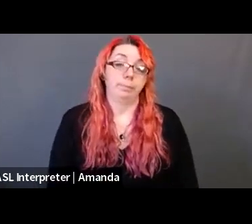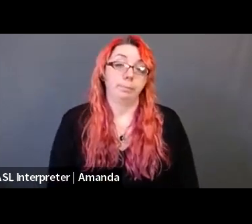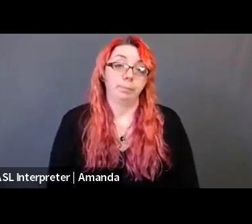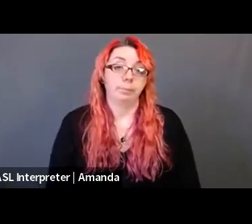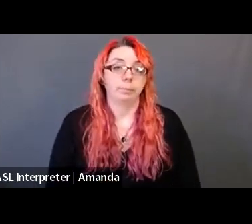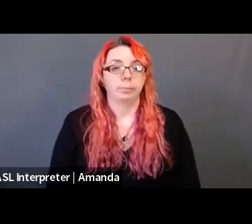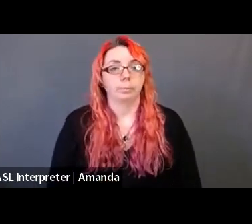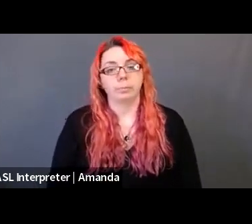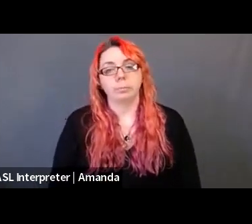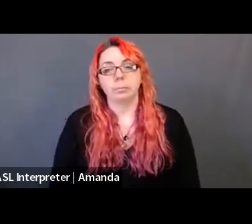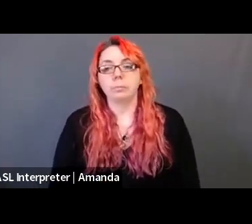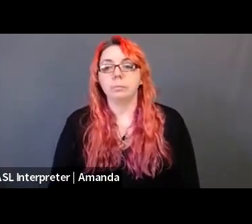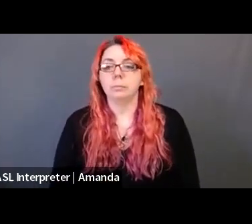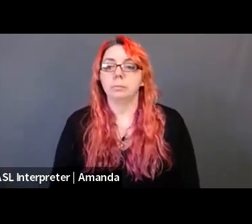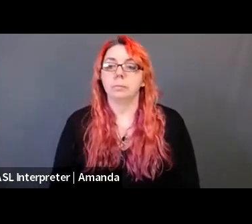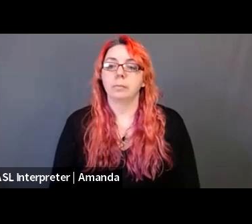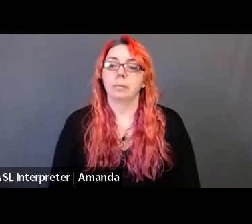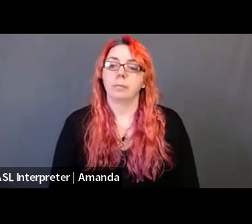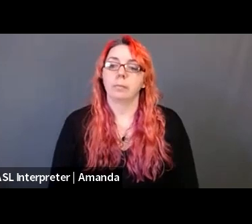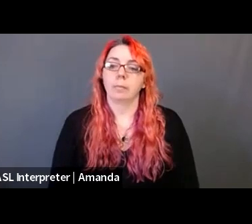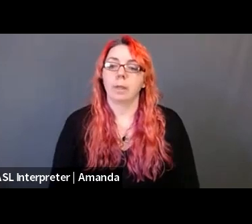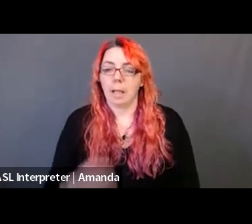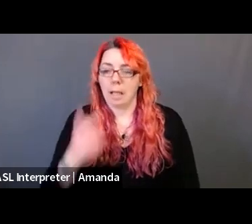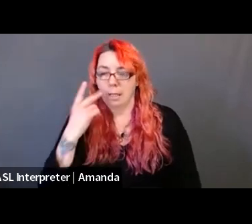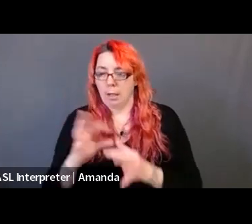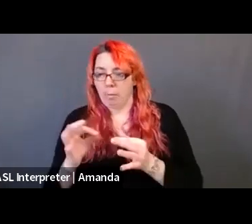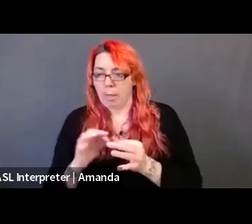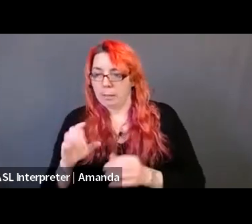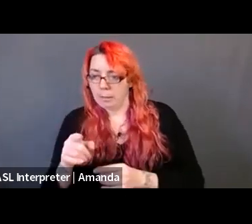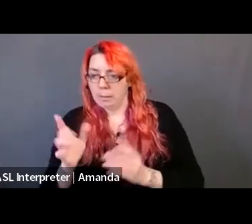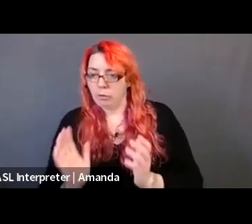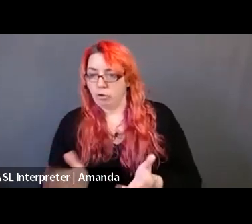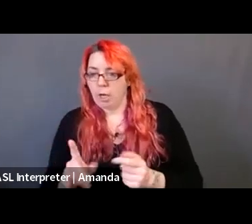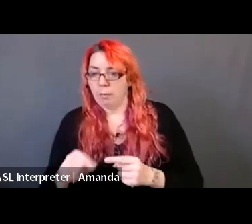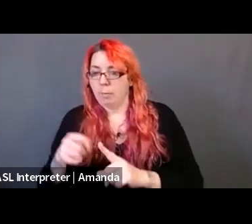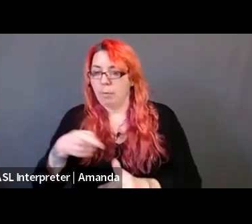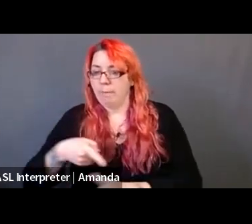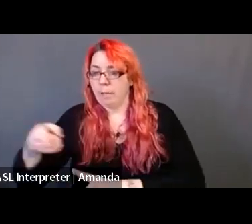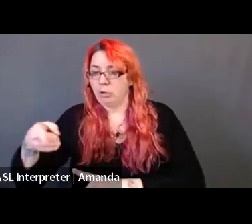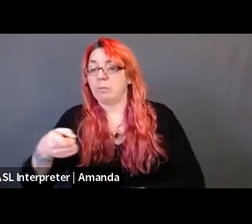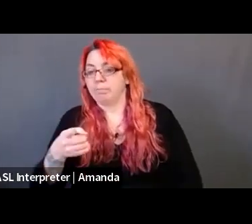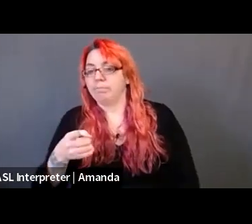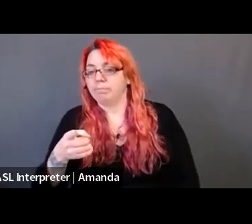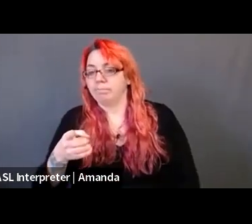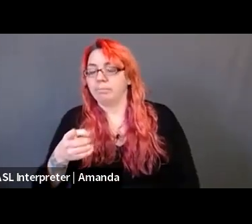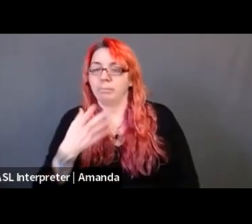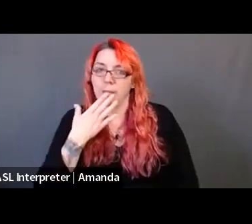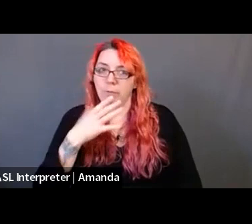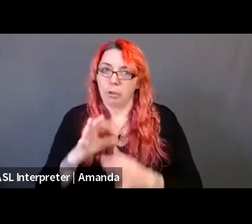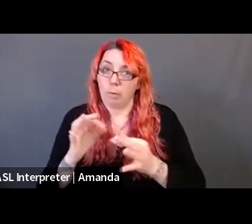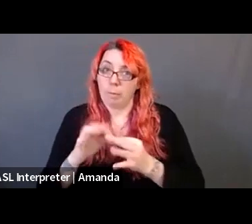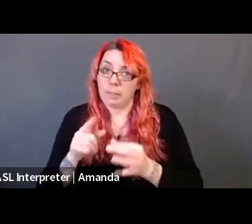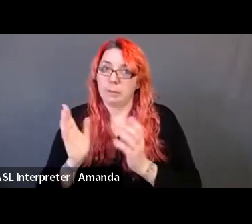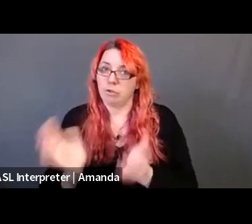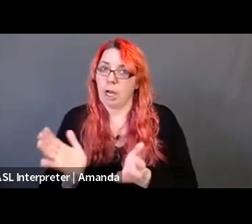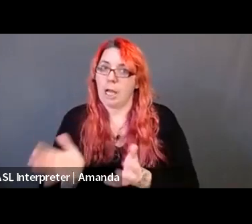Yeah, and I'm seeing some folks commenting about the professionalism. Yeah, keep those chat pieces coming. And here, again, not a